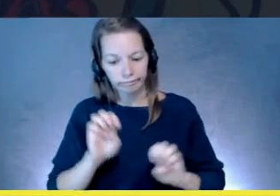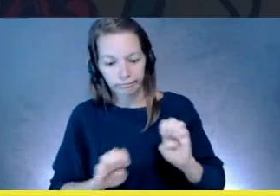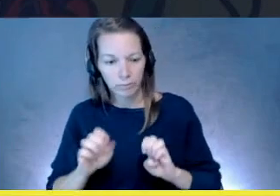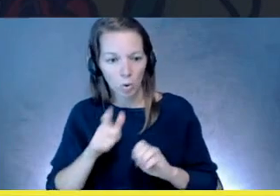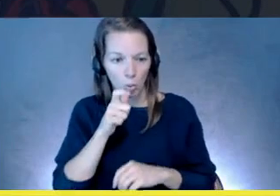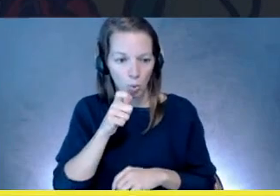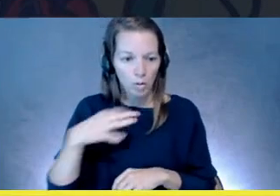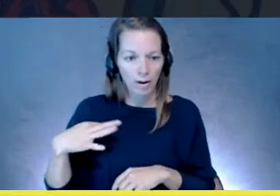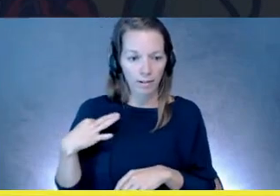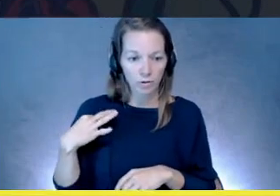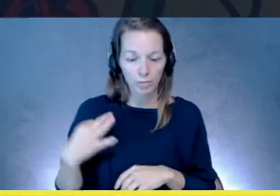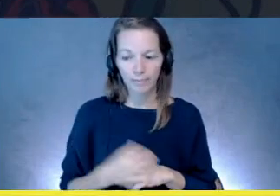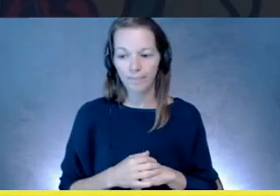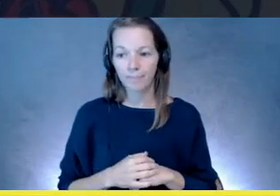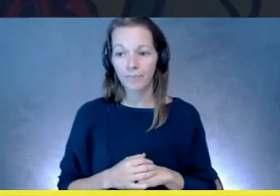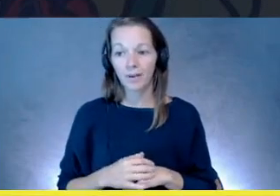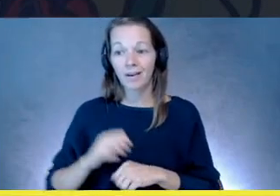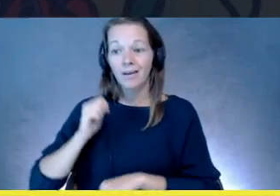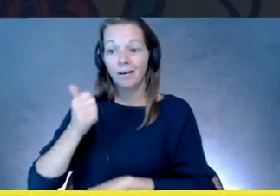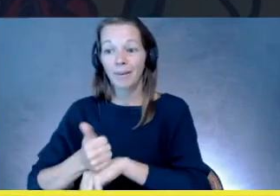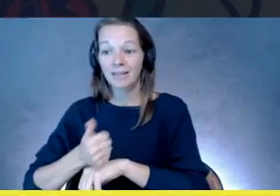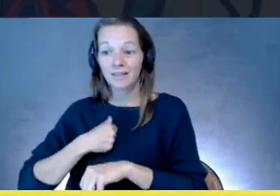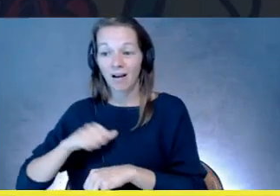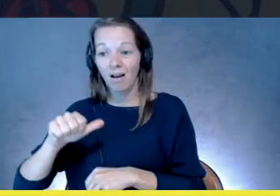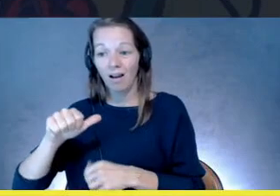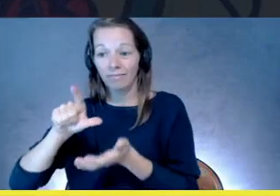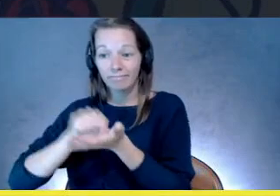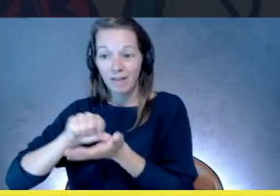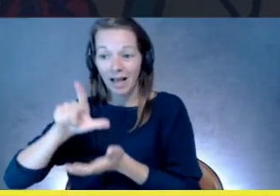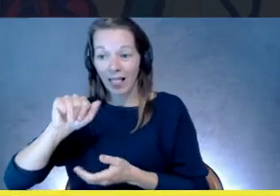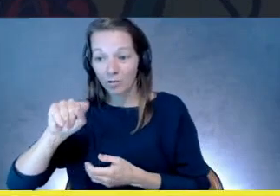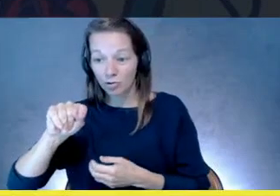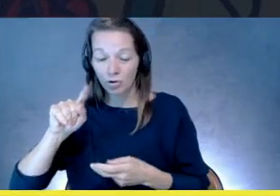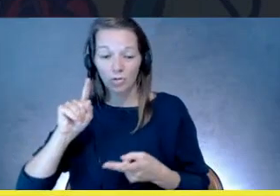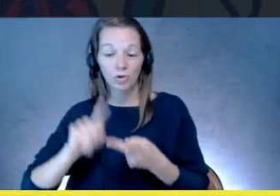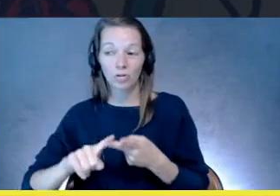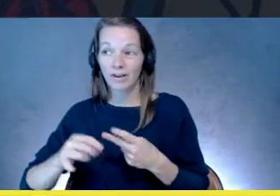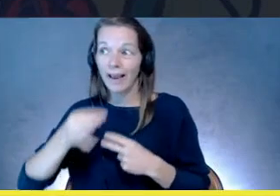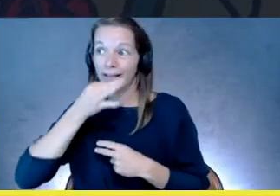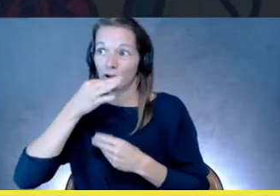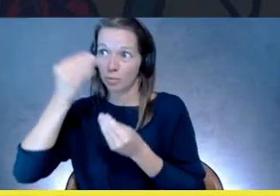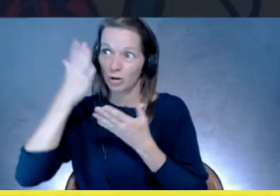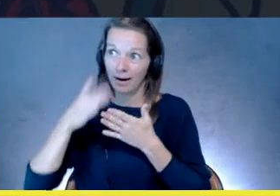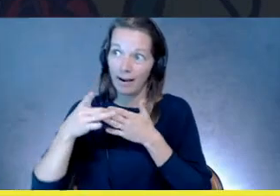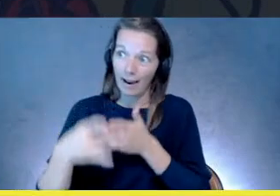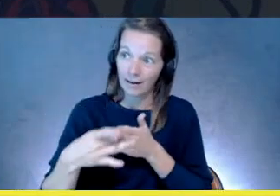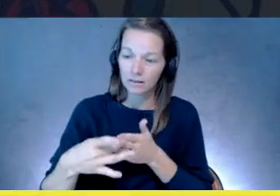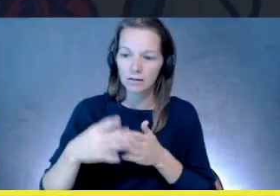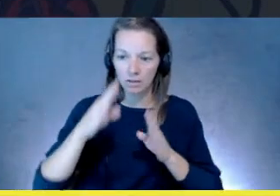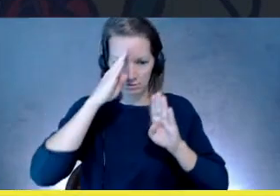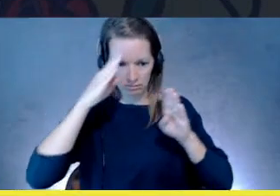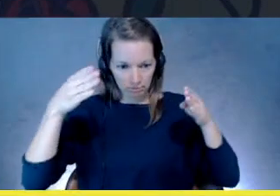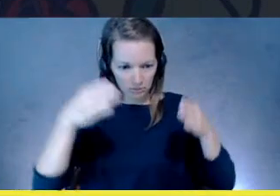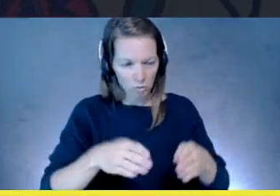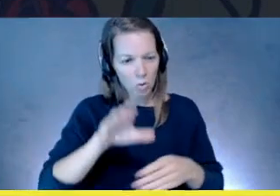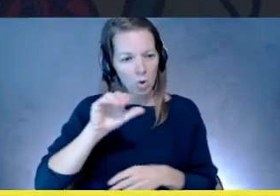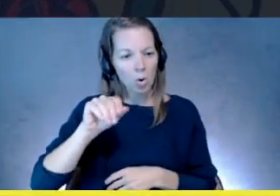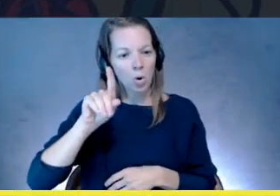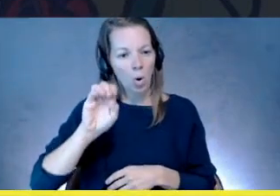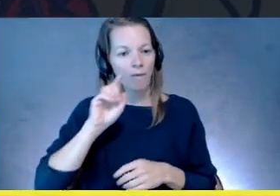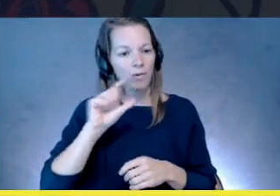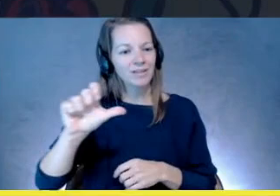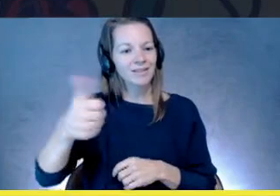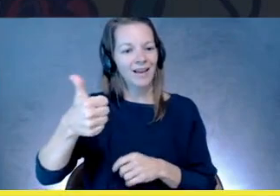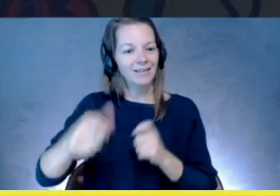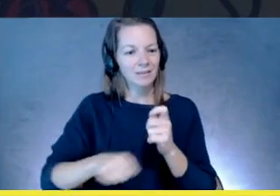Based on the literature and expert guidance, we looked particularly in the eligibility criteria to code for 10 different